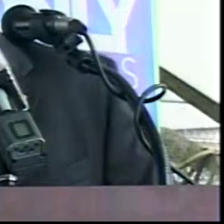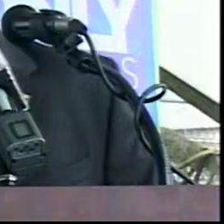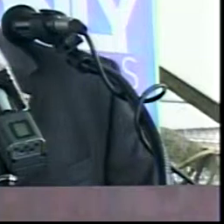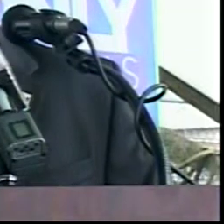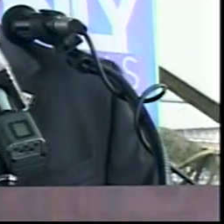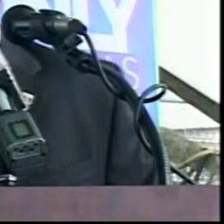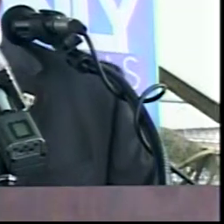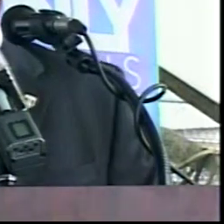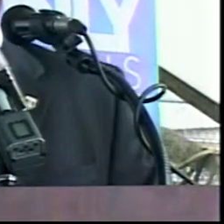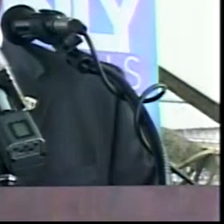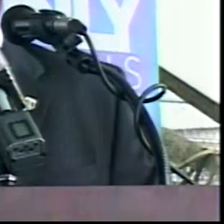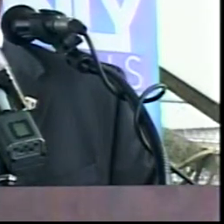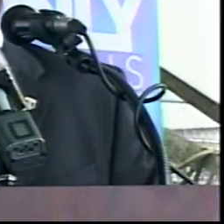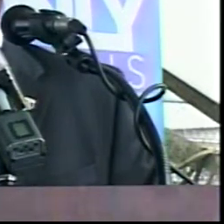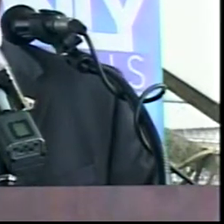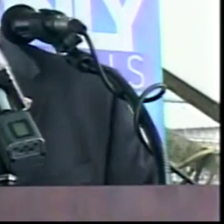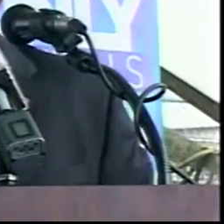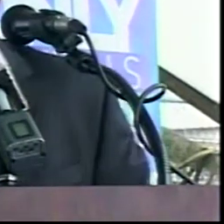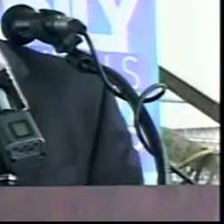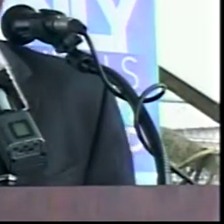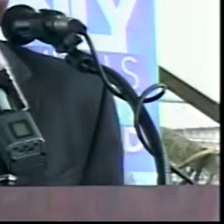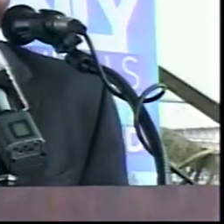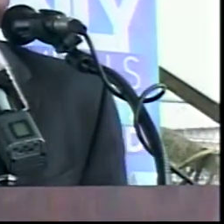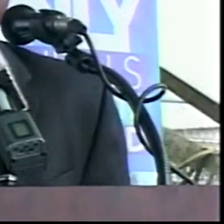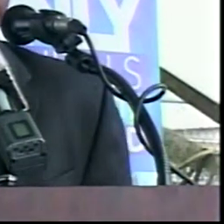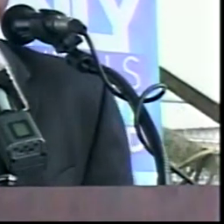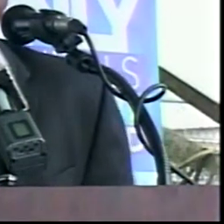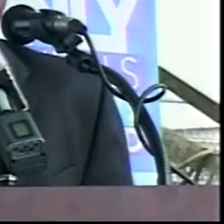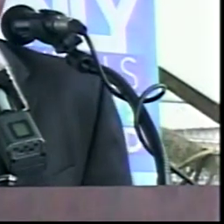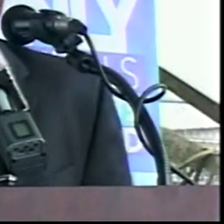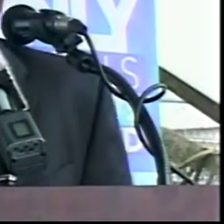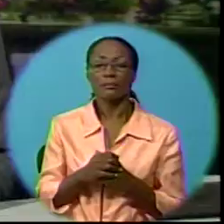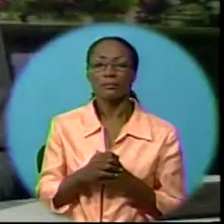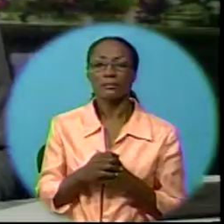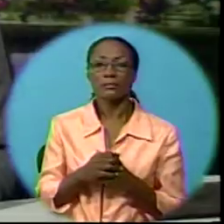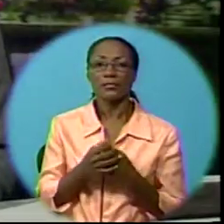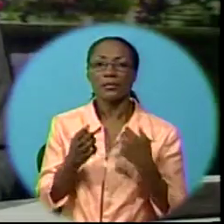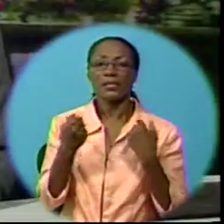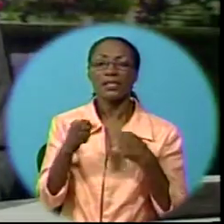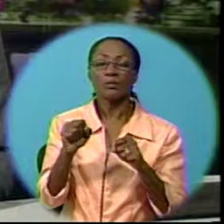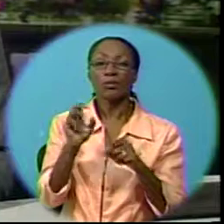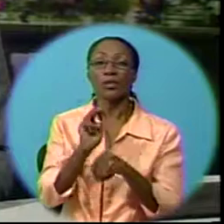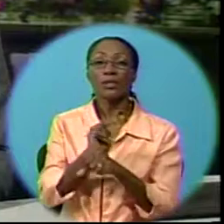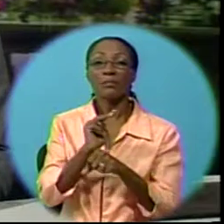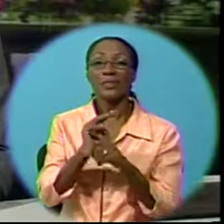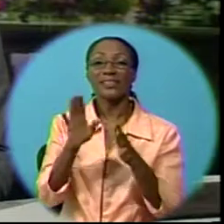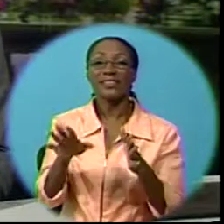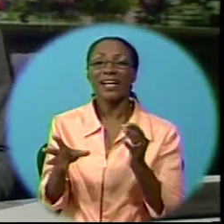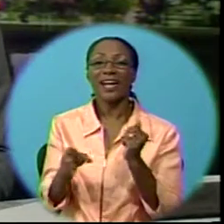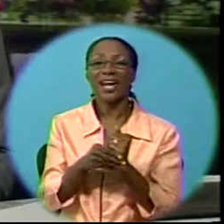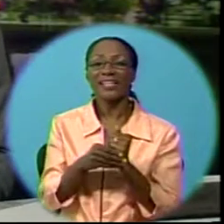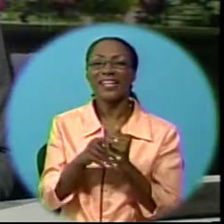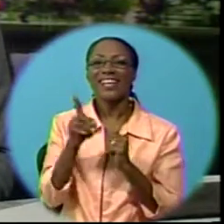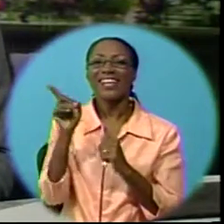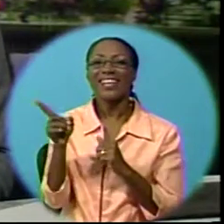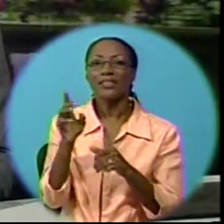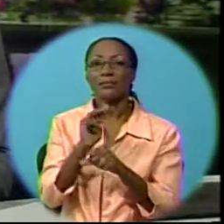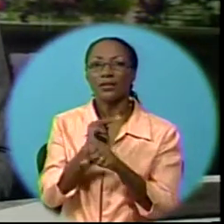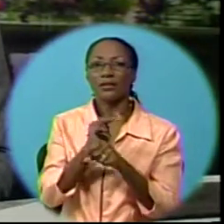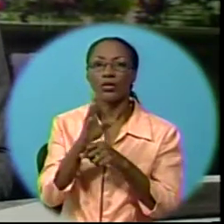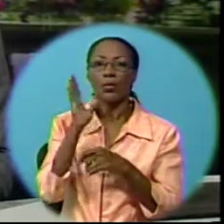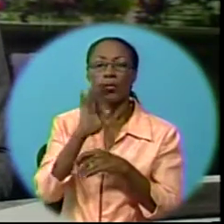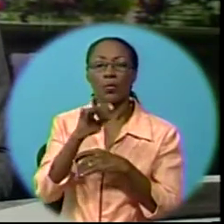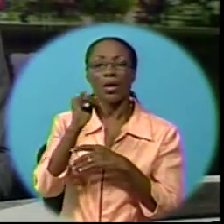is the home of the finals of the National Road Tennis Competition. The sports minister added that his ministry will